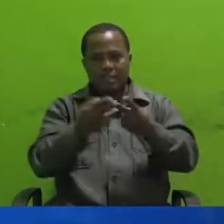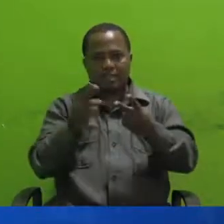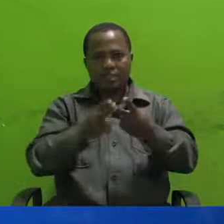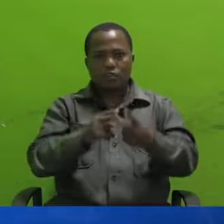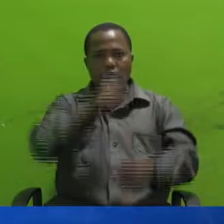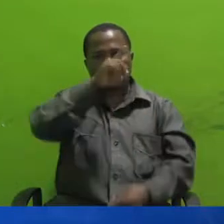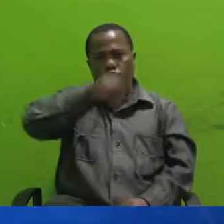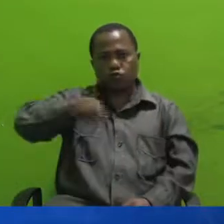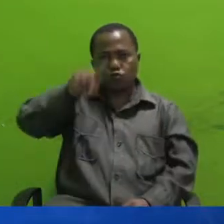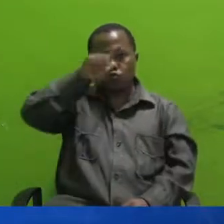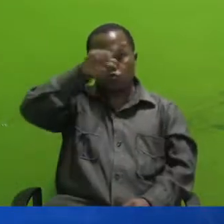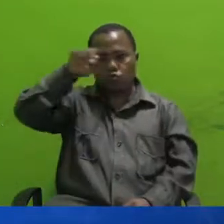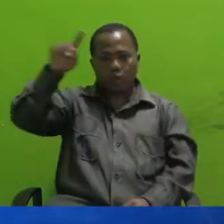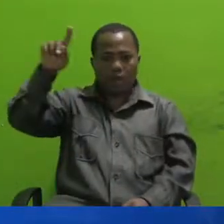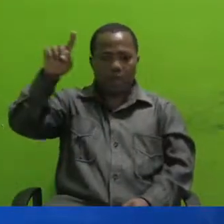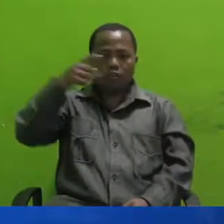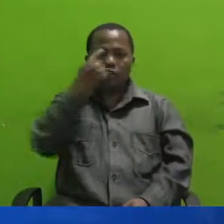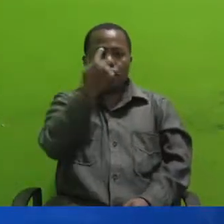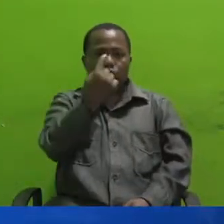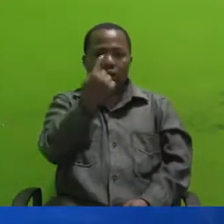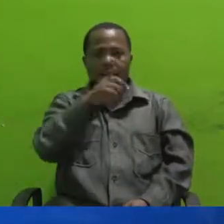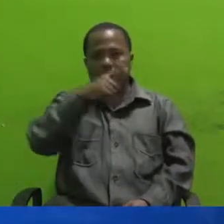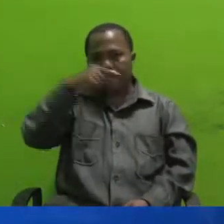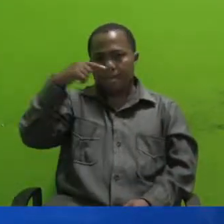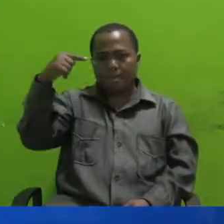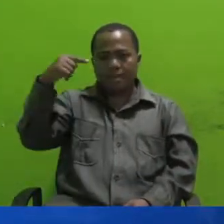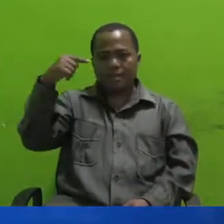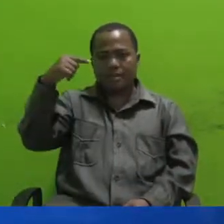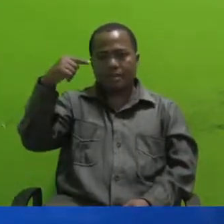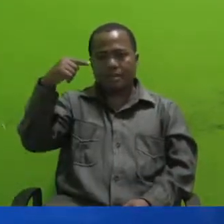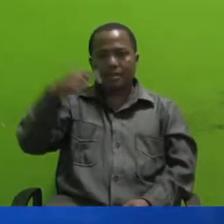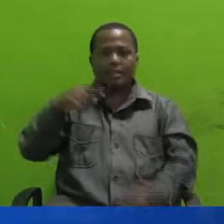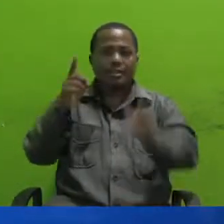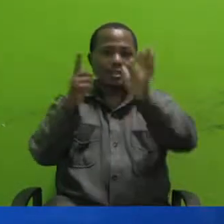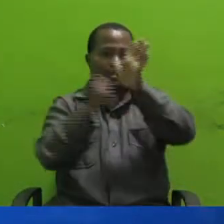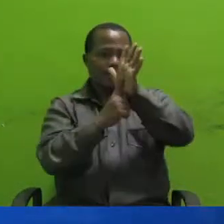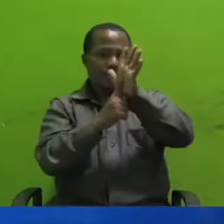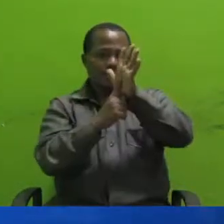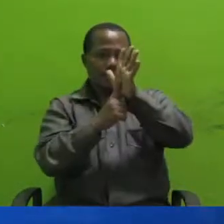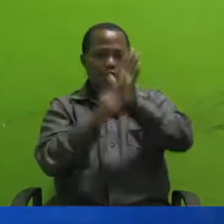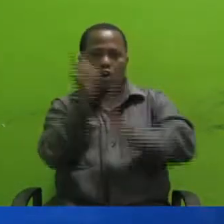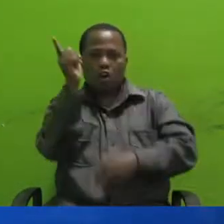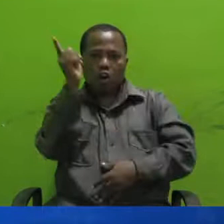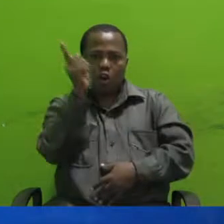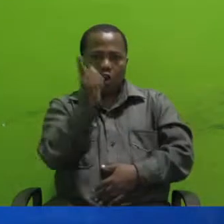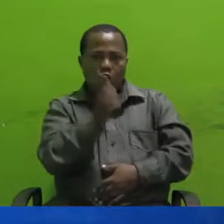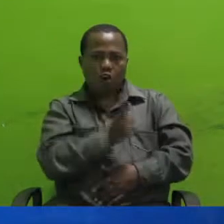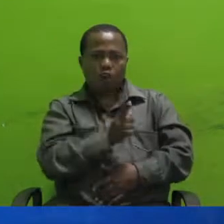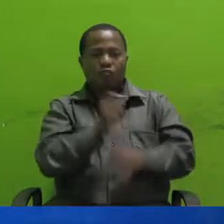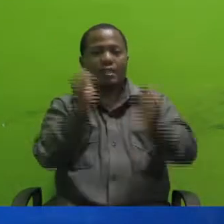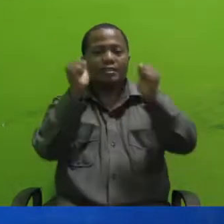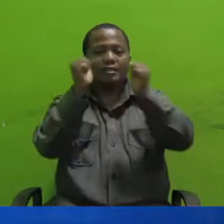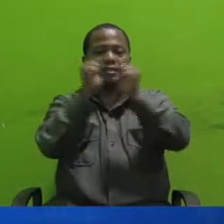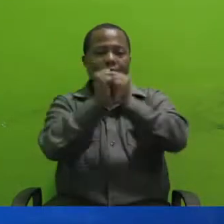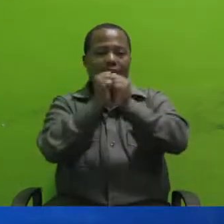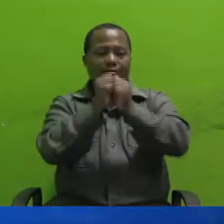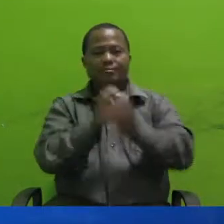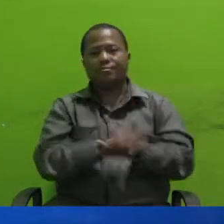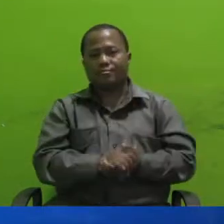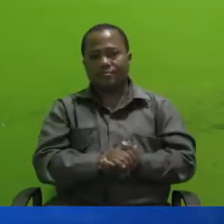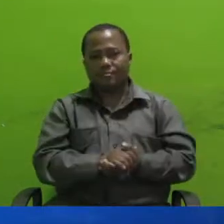equal to square root of 1 minus 6 over